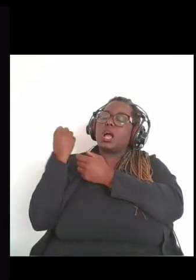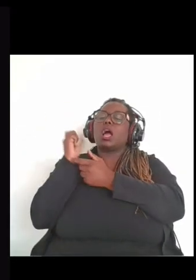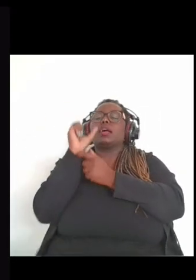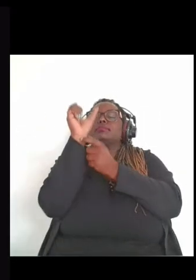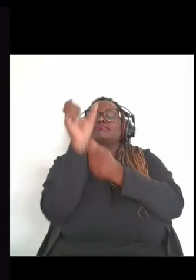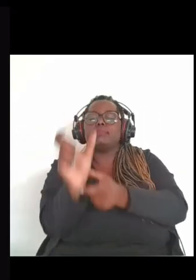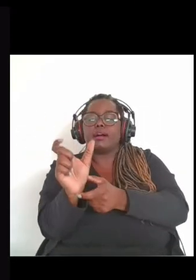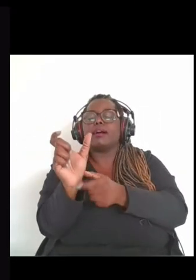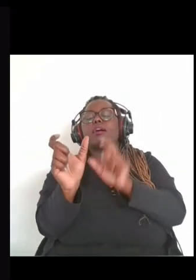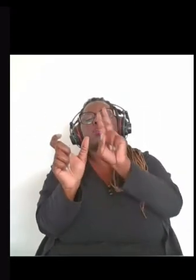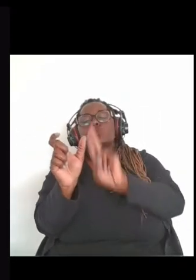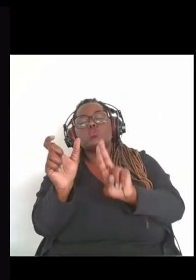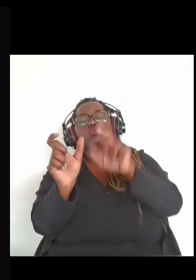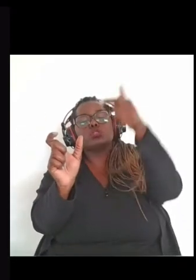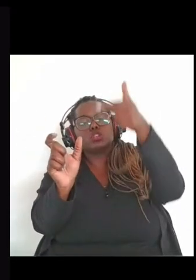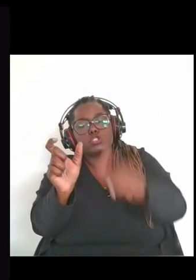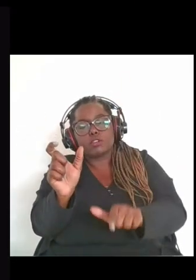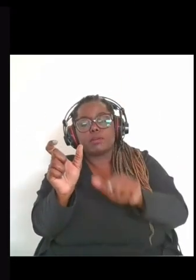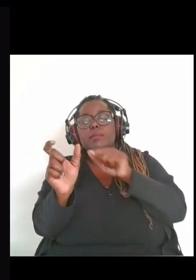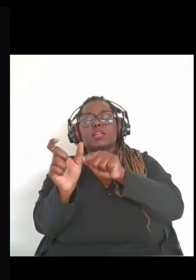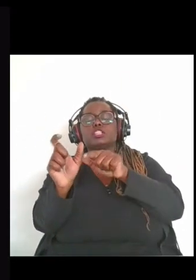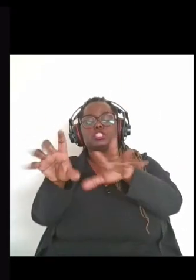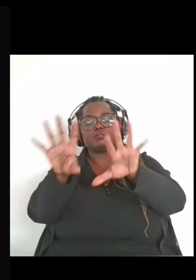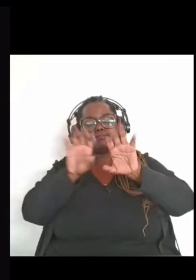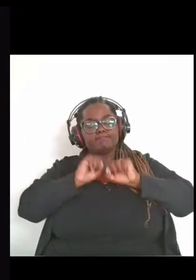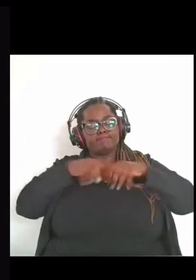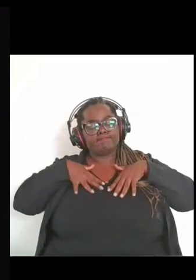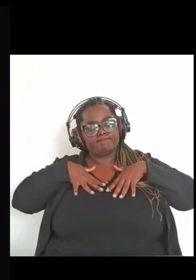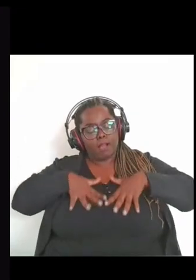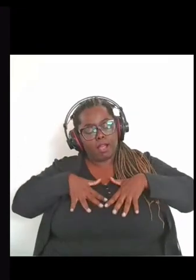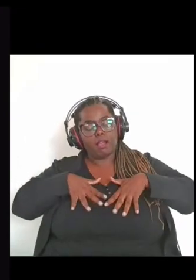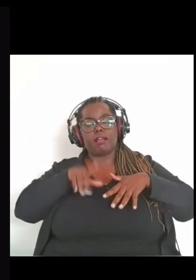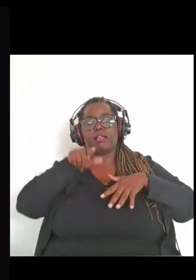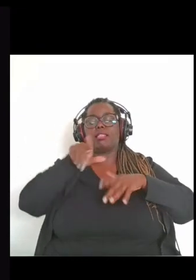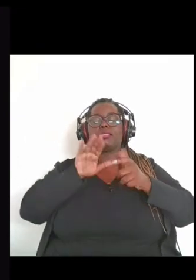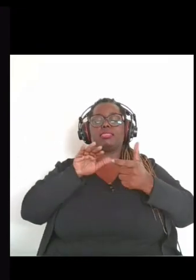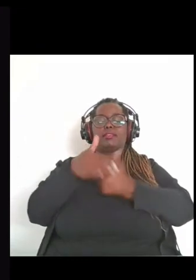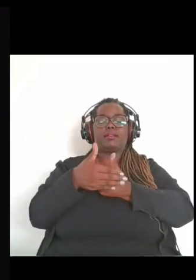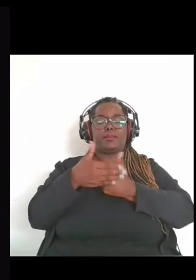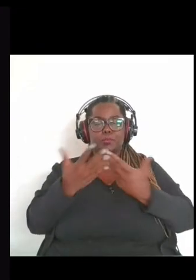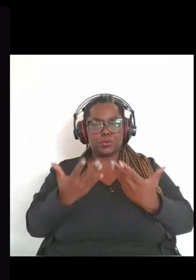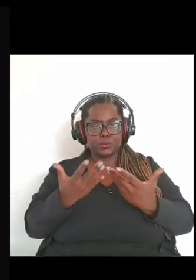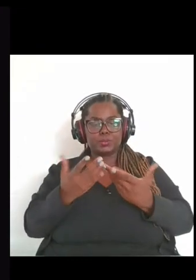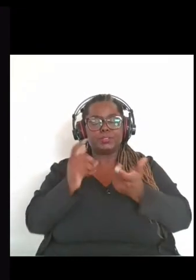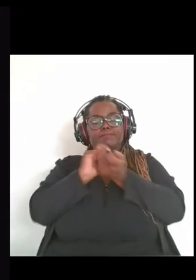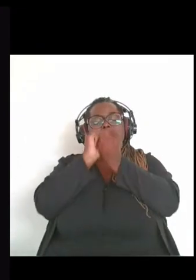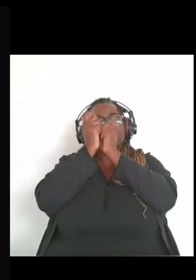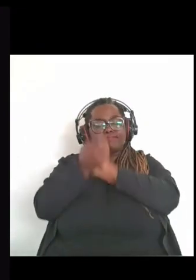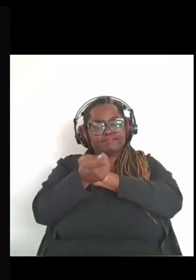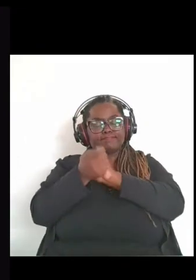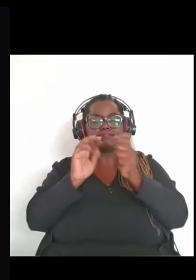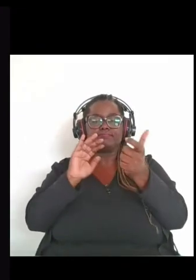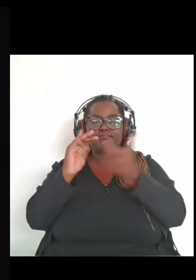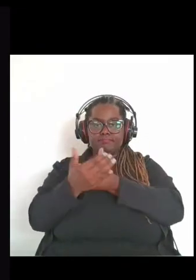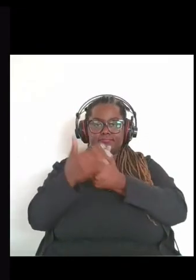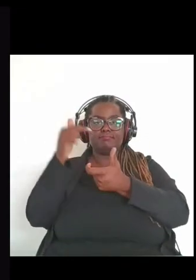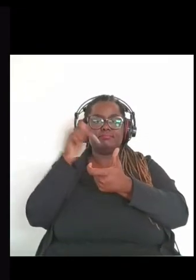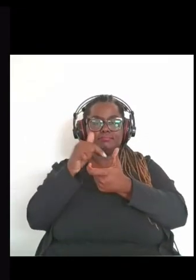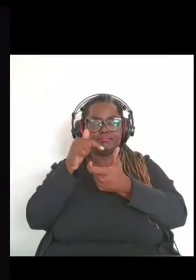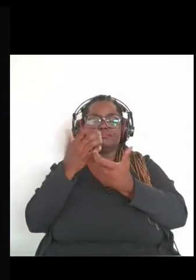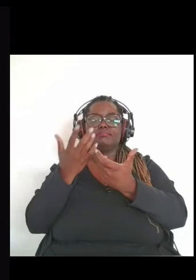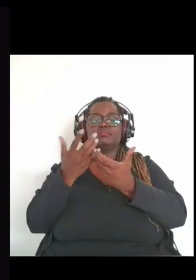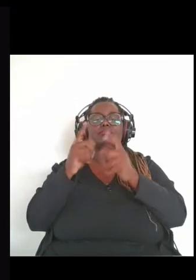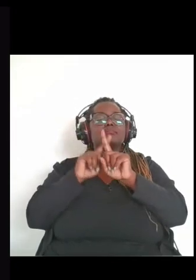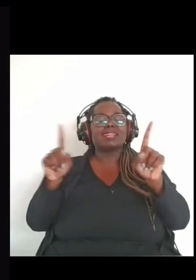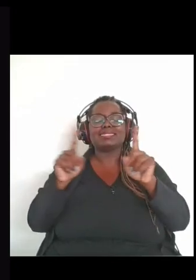reclaiming it um in ways that don't only talk about you know um talk about LGBT but in in